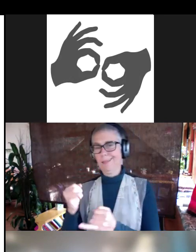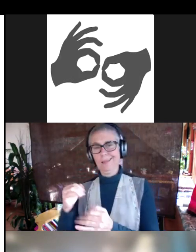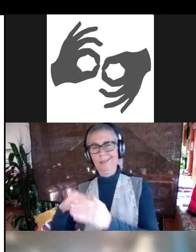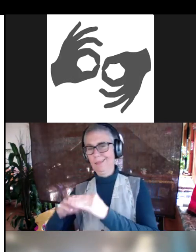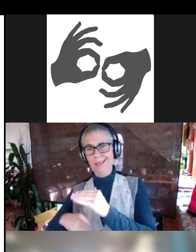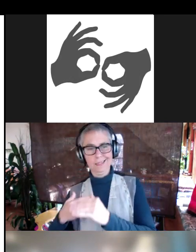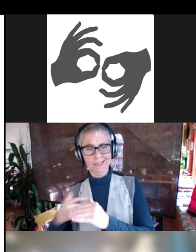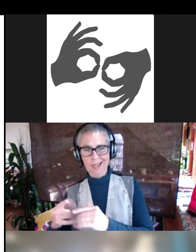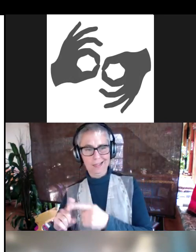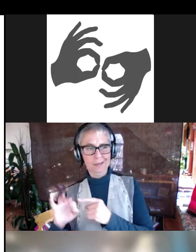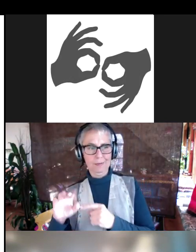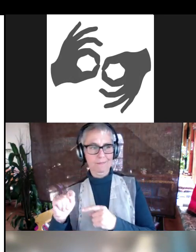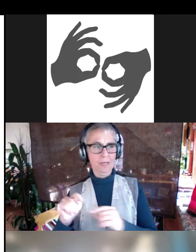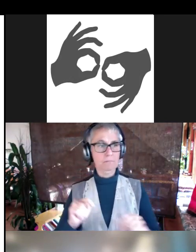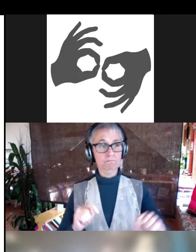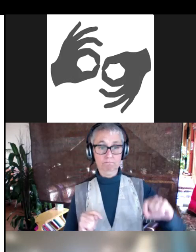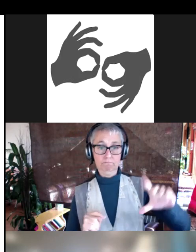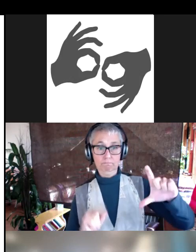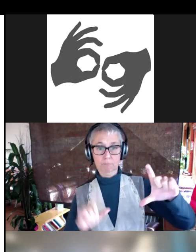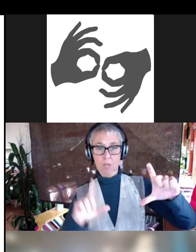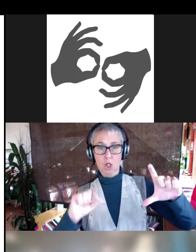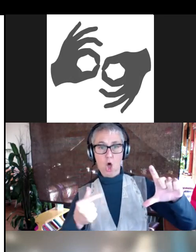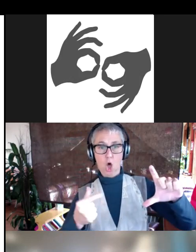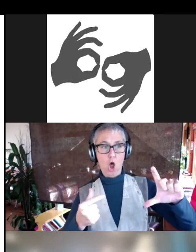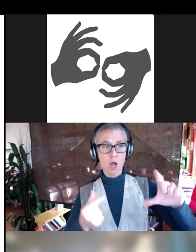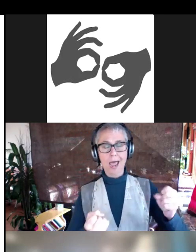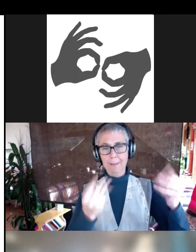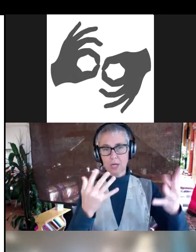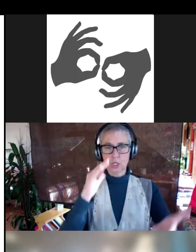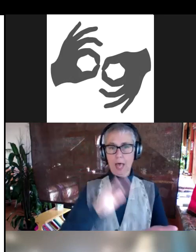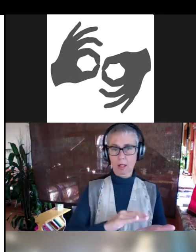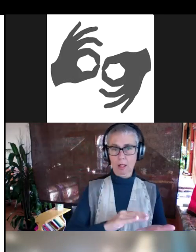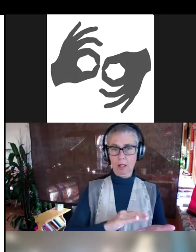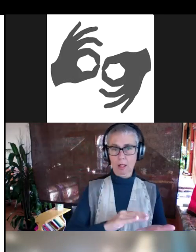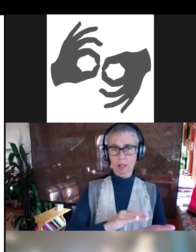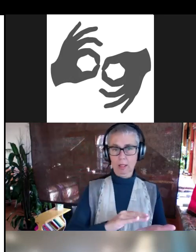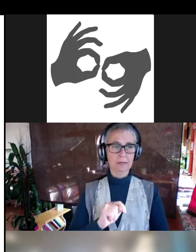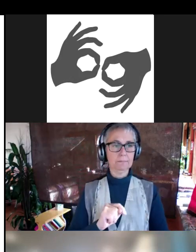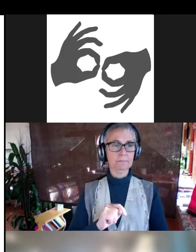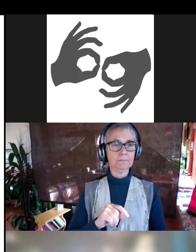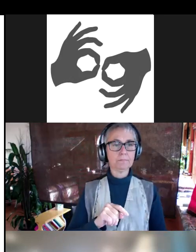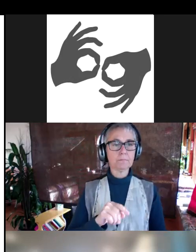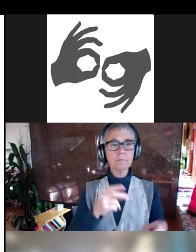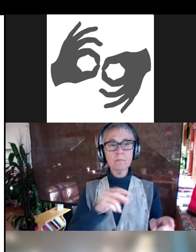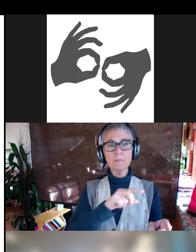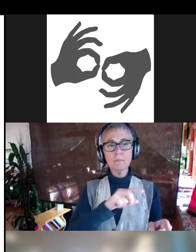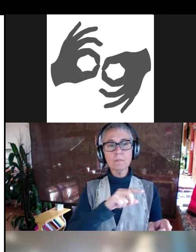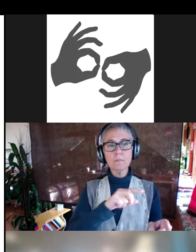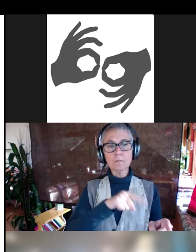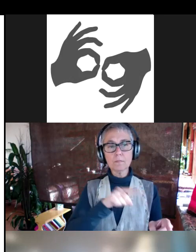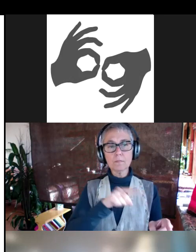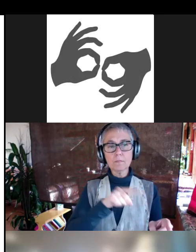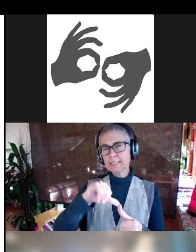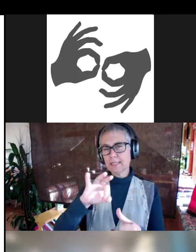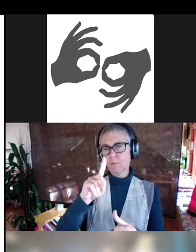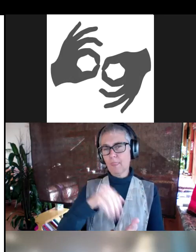fitness, log true fitness. And then this black line is a sliding median window size of 1,000. And